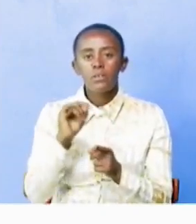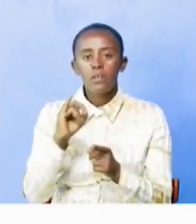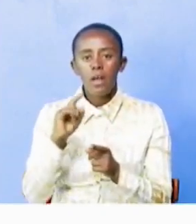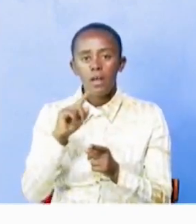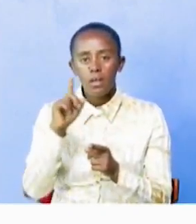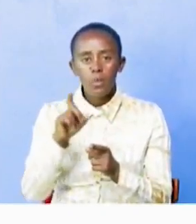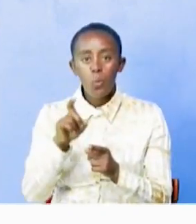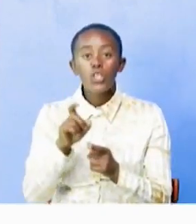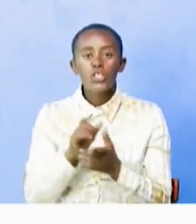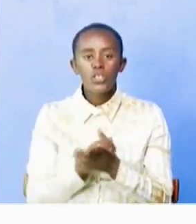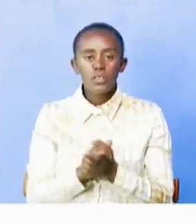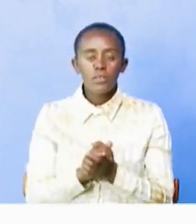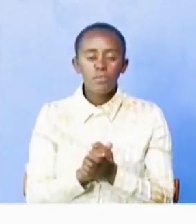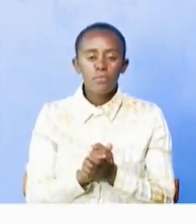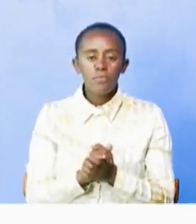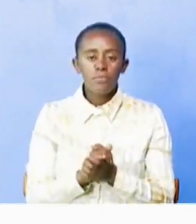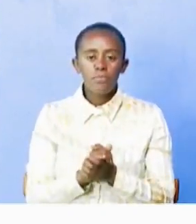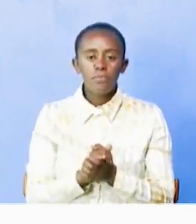tag